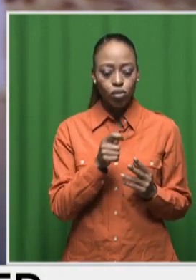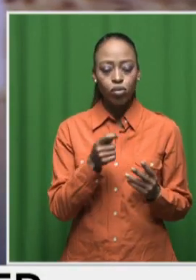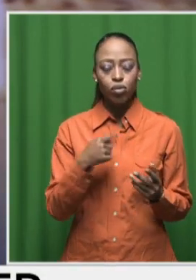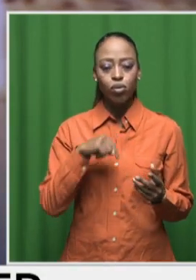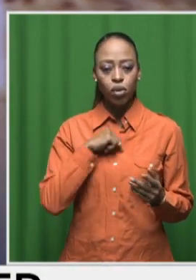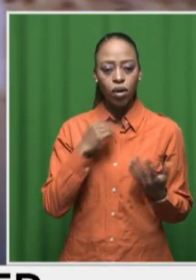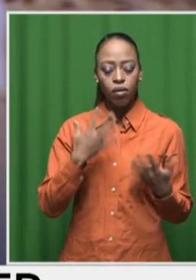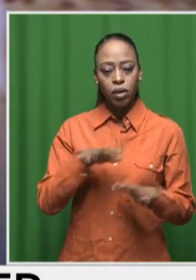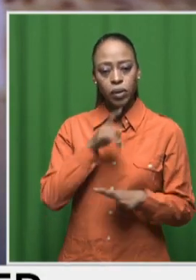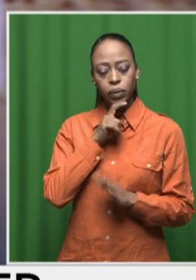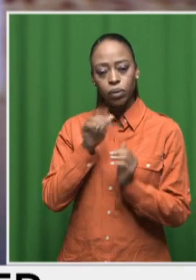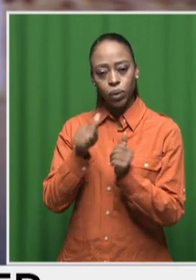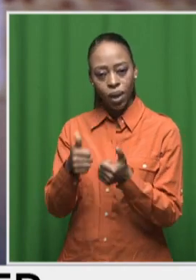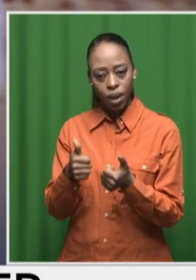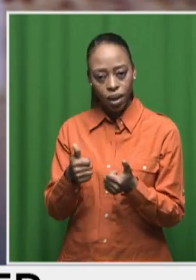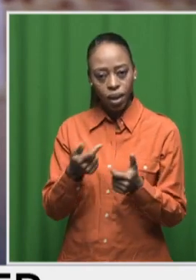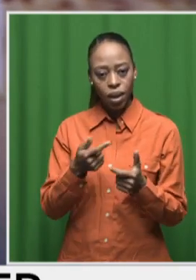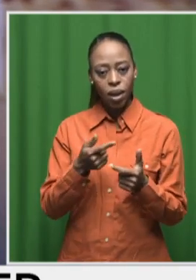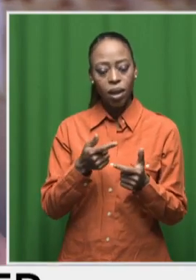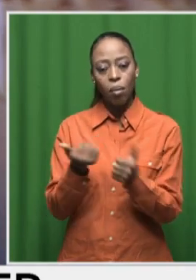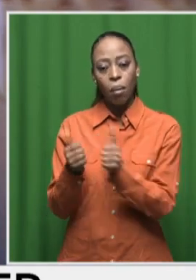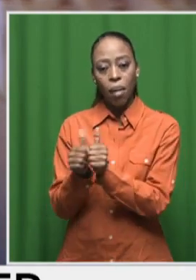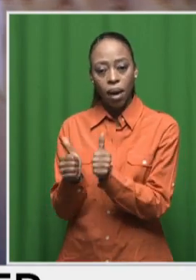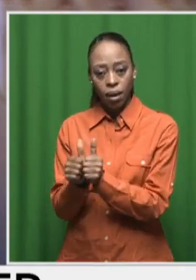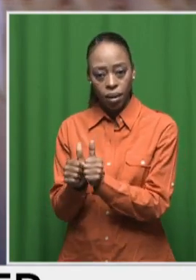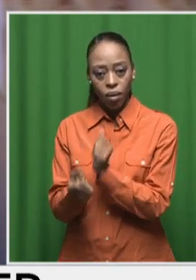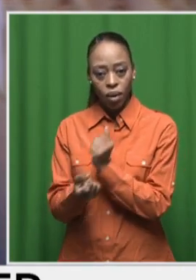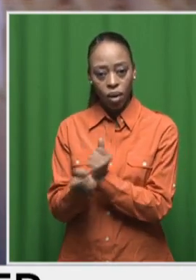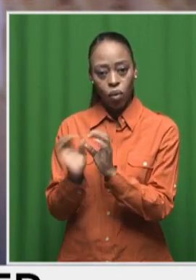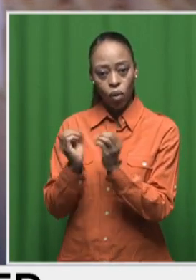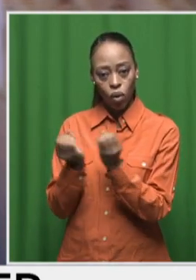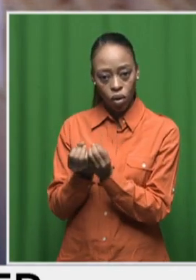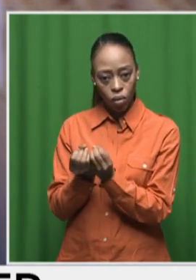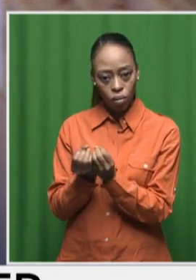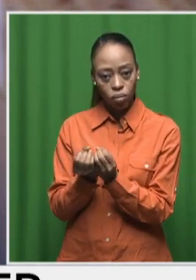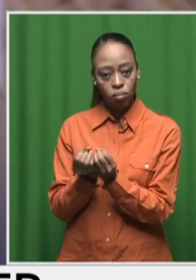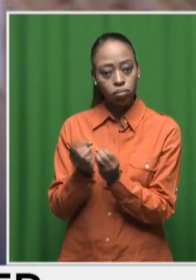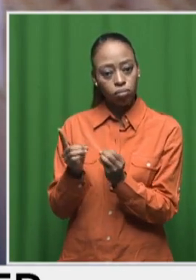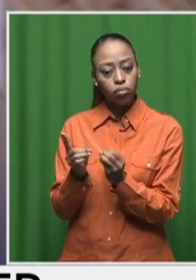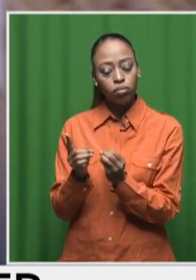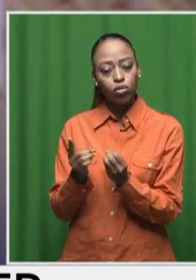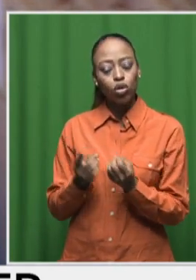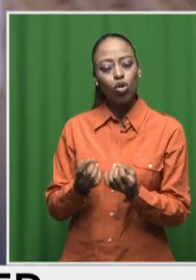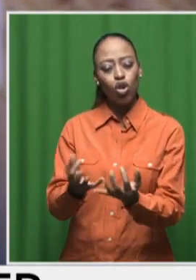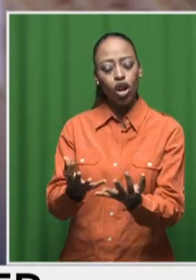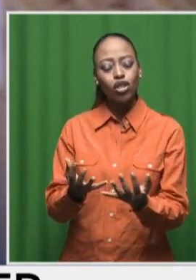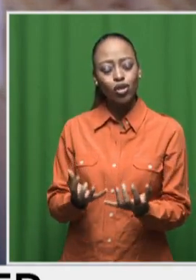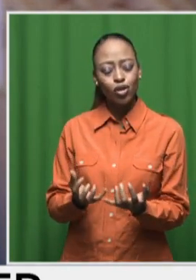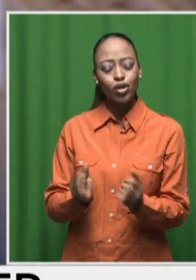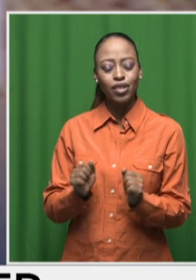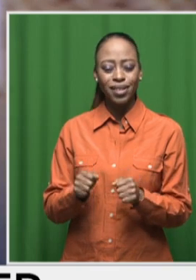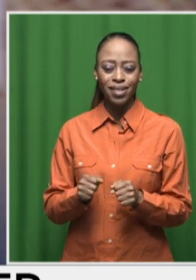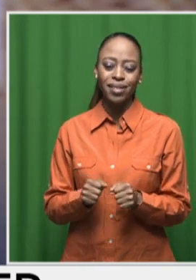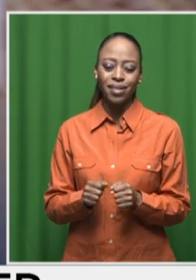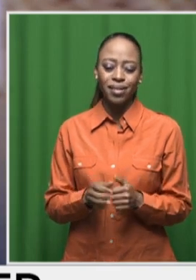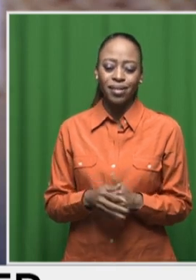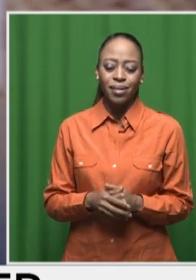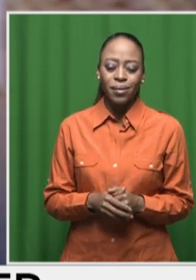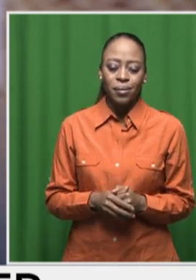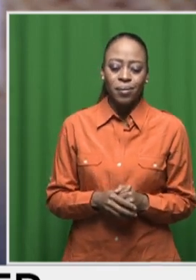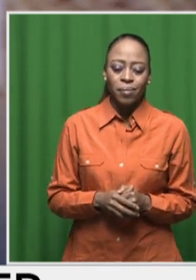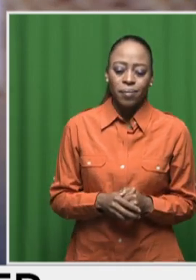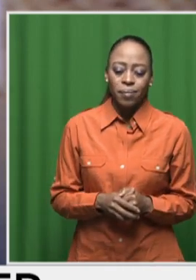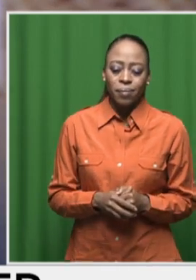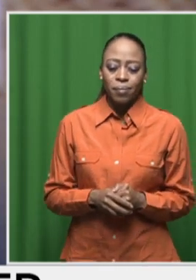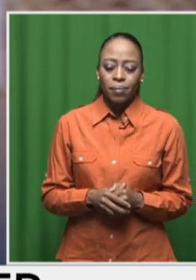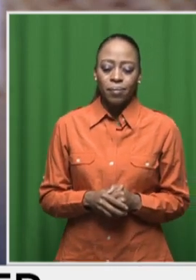to utilize through partnership with this organization, which is really a grassroots amazing thing.